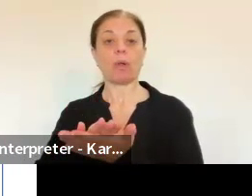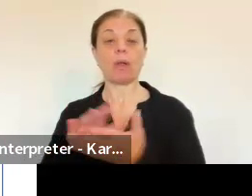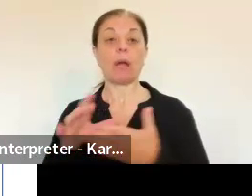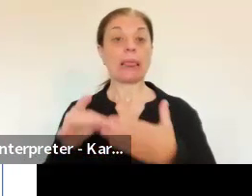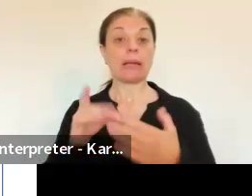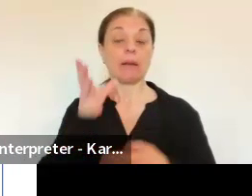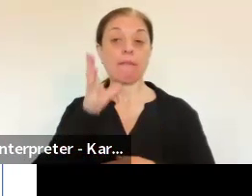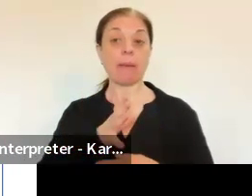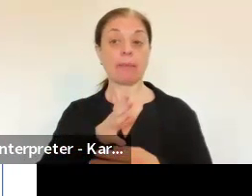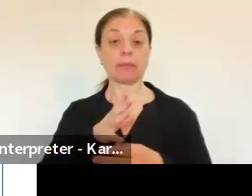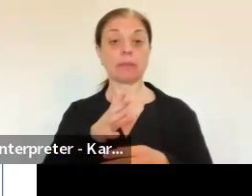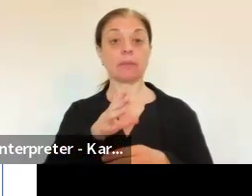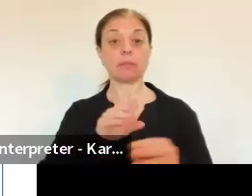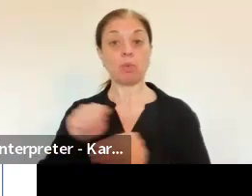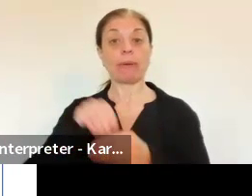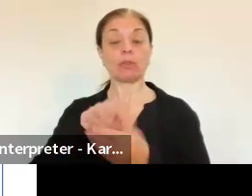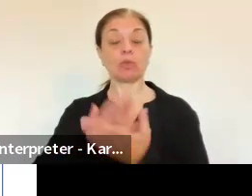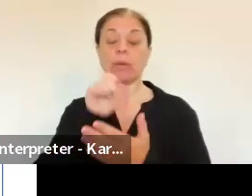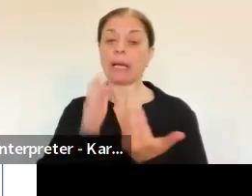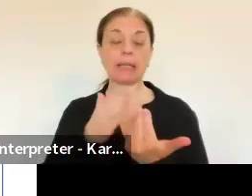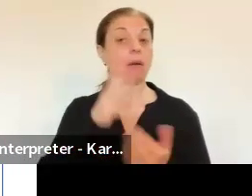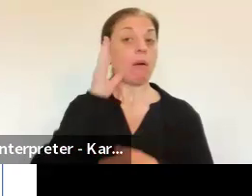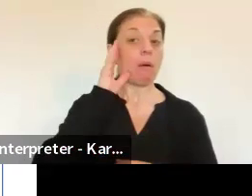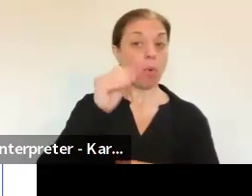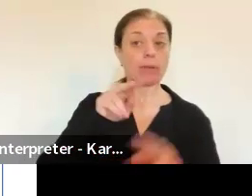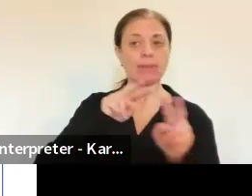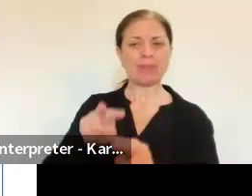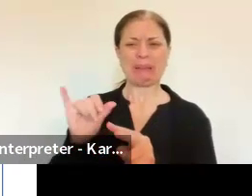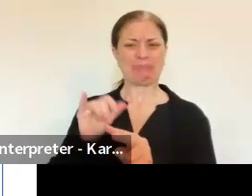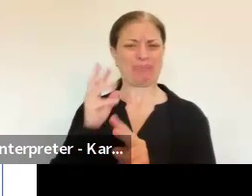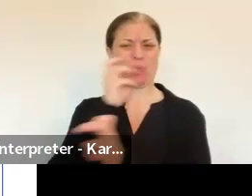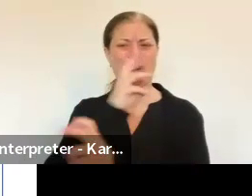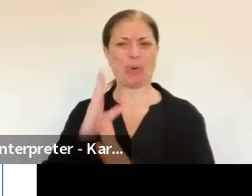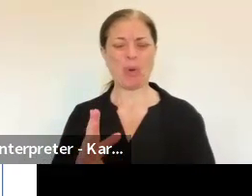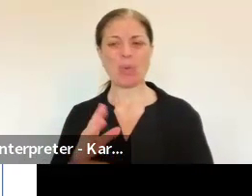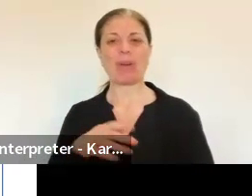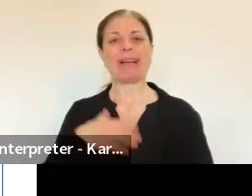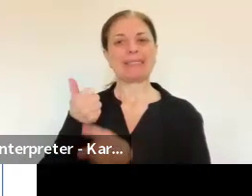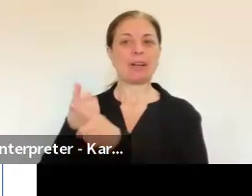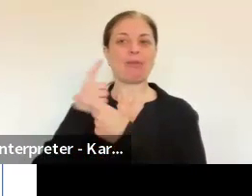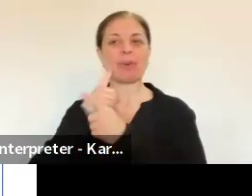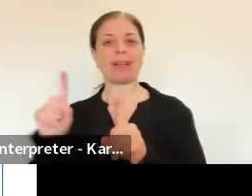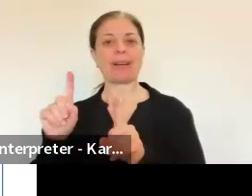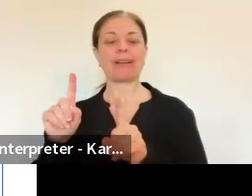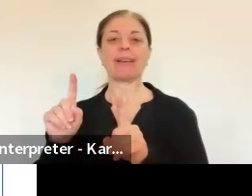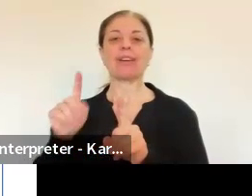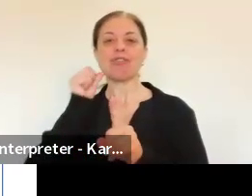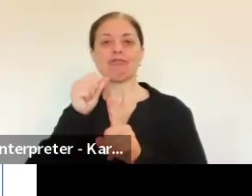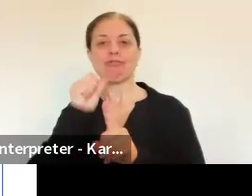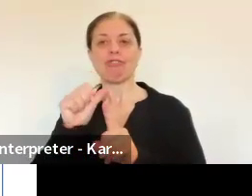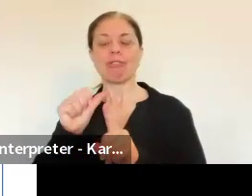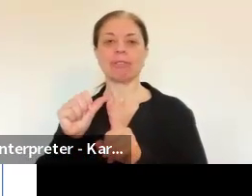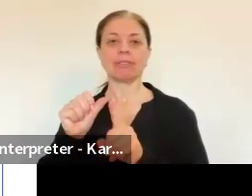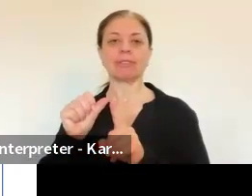feminist movement at school is not easy. Boys often look at her like she's a total weirdo, and the self-proclaimed Smoothilicious girls start their